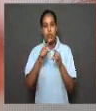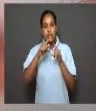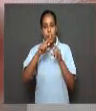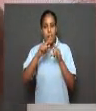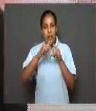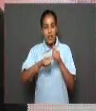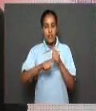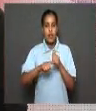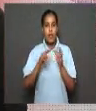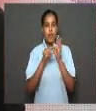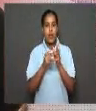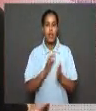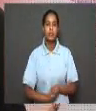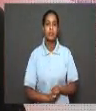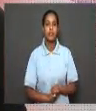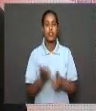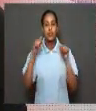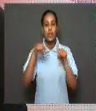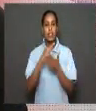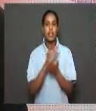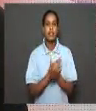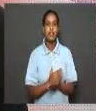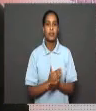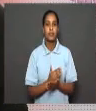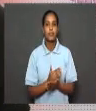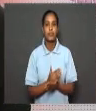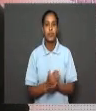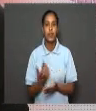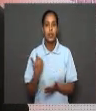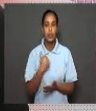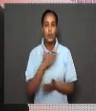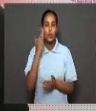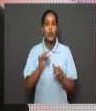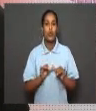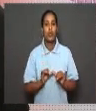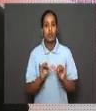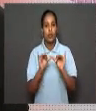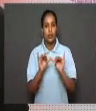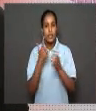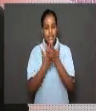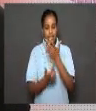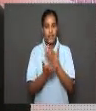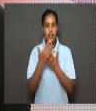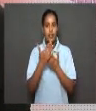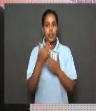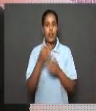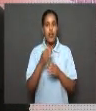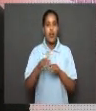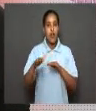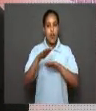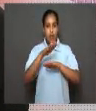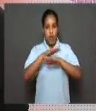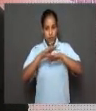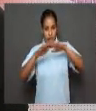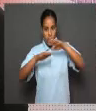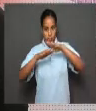model. In today's lesson, we will continue by discussing the overlapping